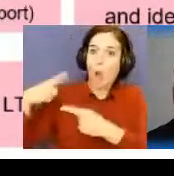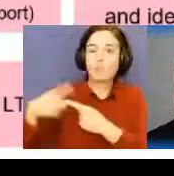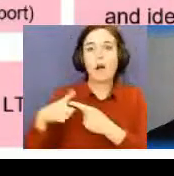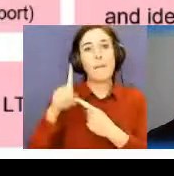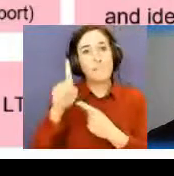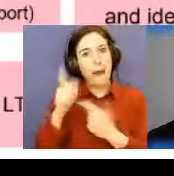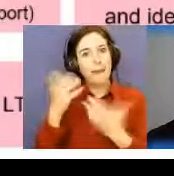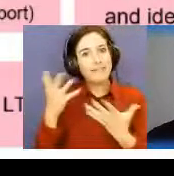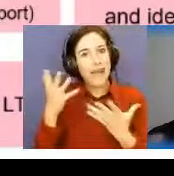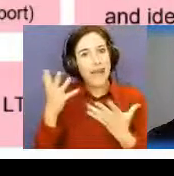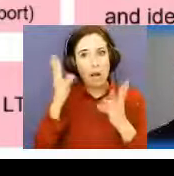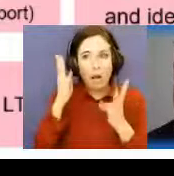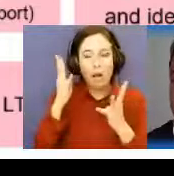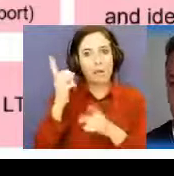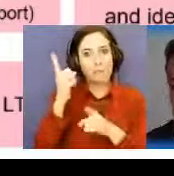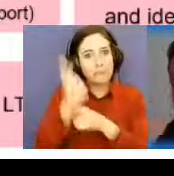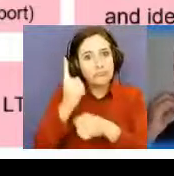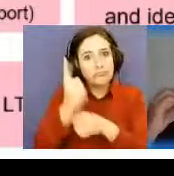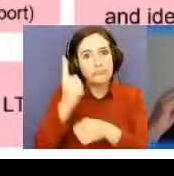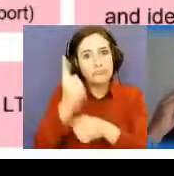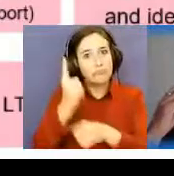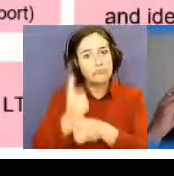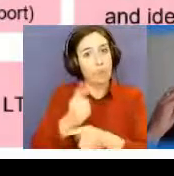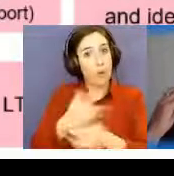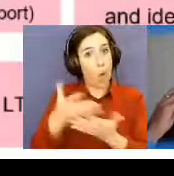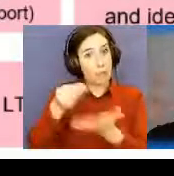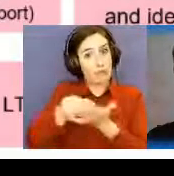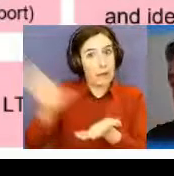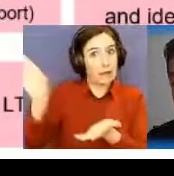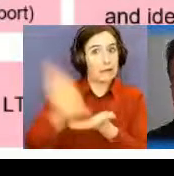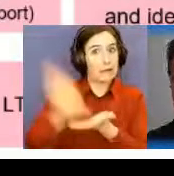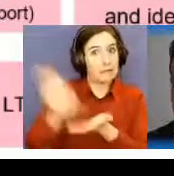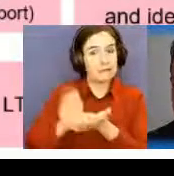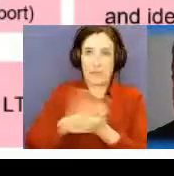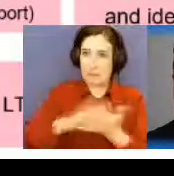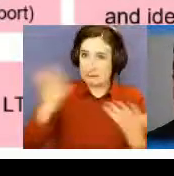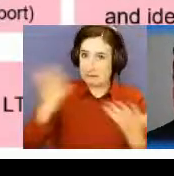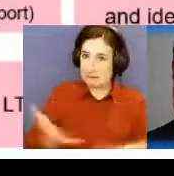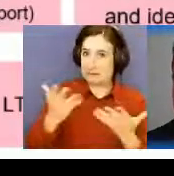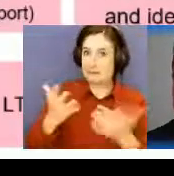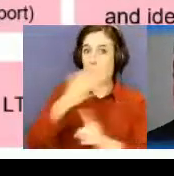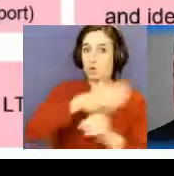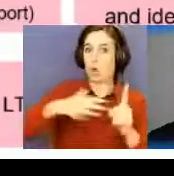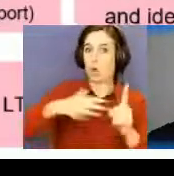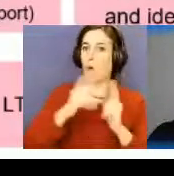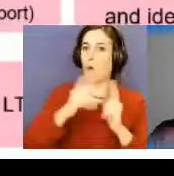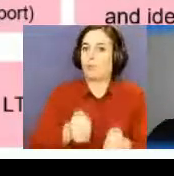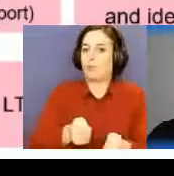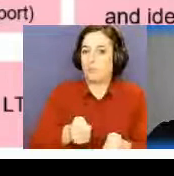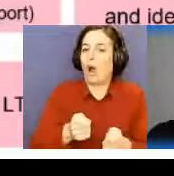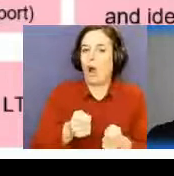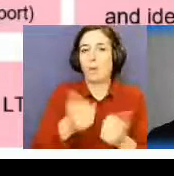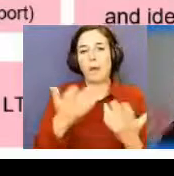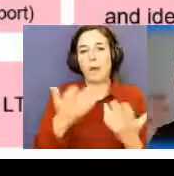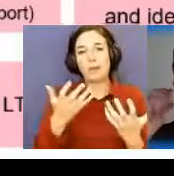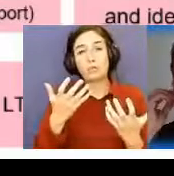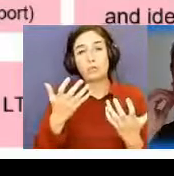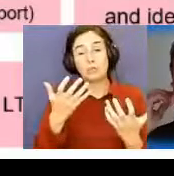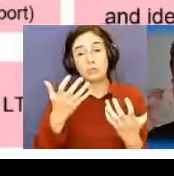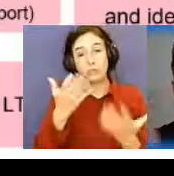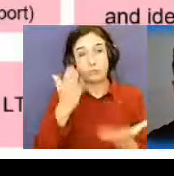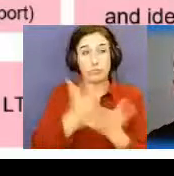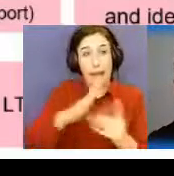it. And so it is an opportunity to bridge a lot of these conversations. But also we want that individual to have a great experience of getting active. And what this pinky